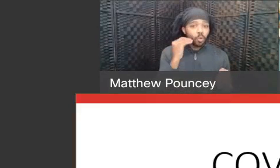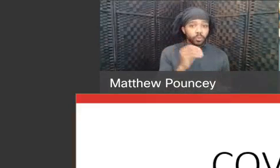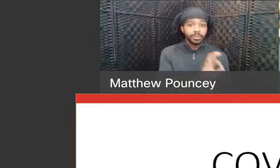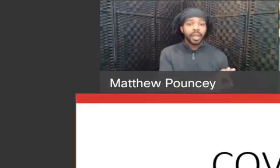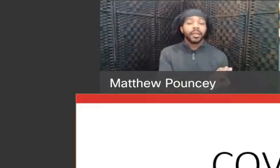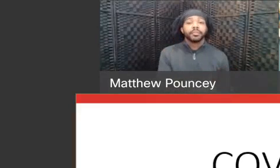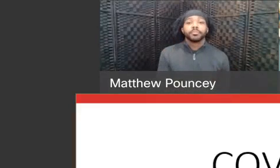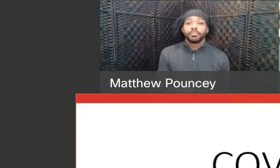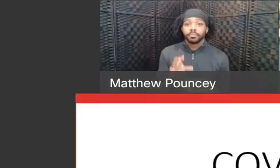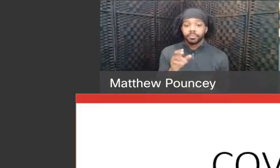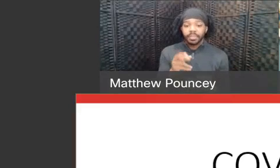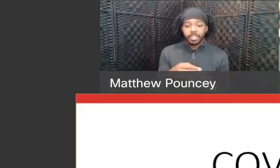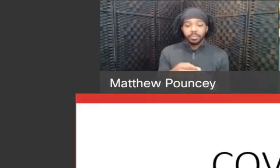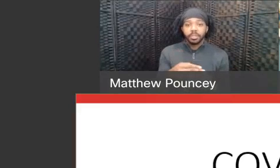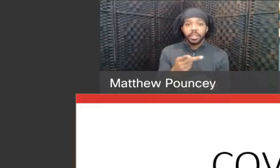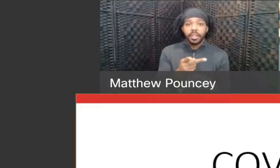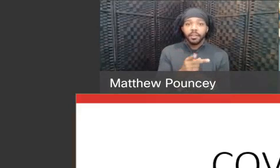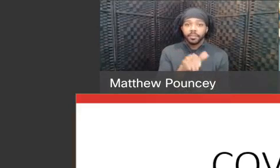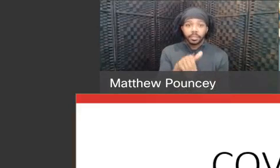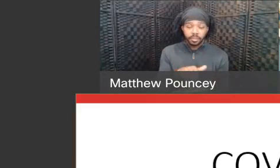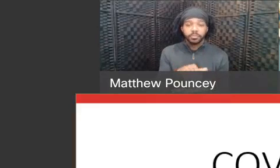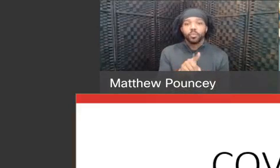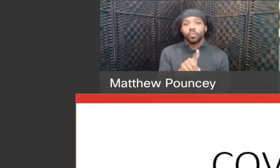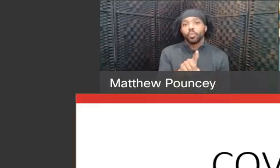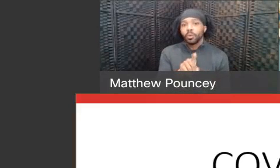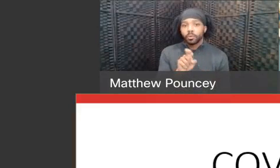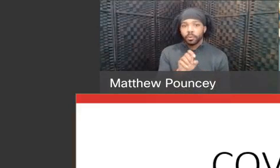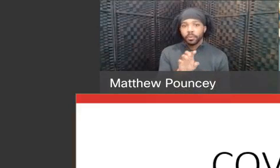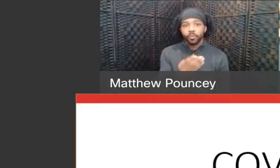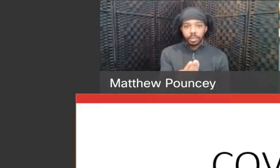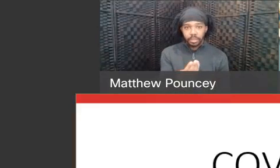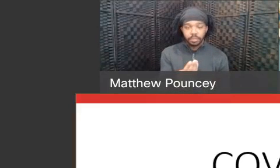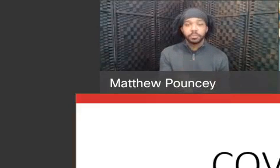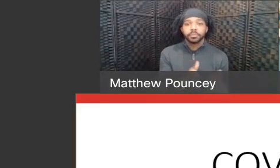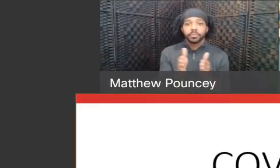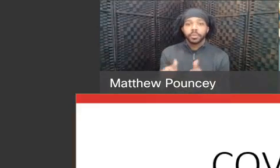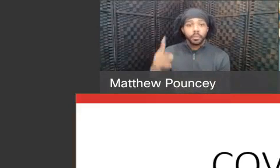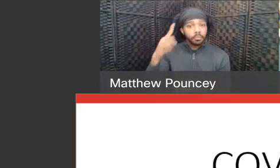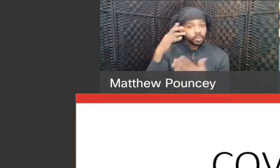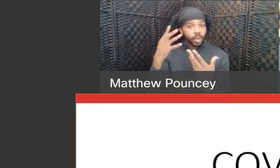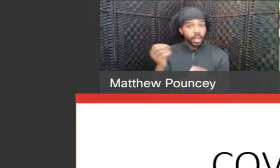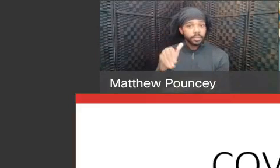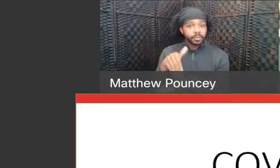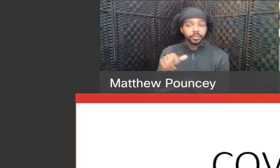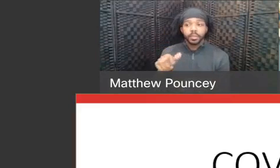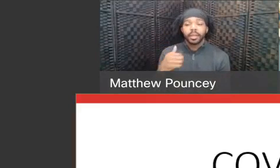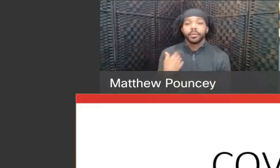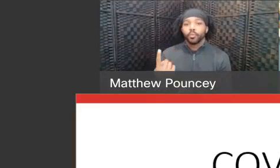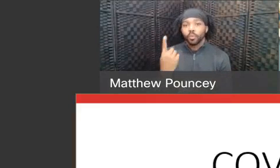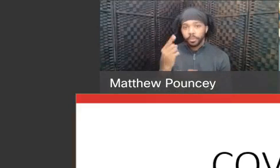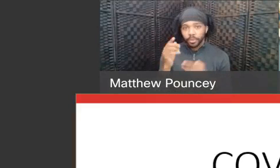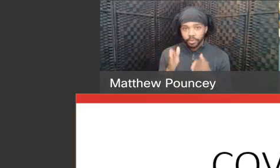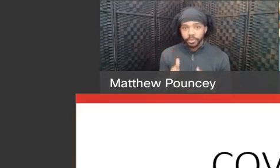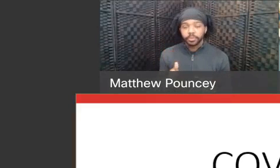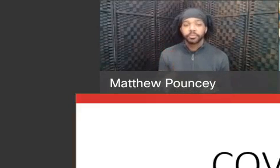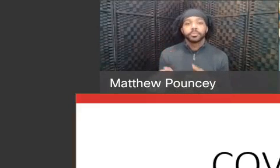9. In intermediate care facilities, 114. In a mental health facility, there was 1 person. In